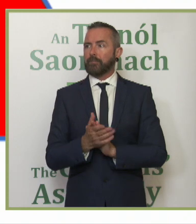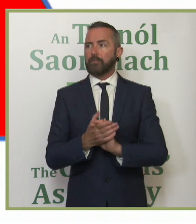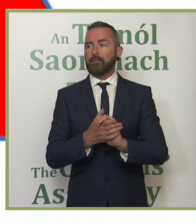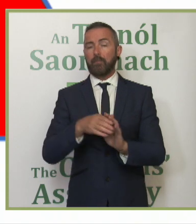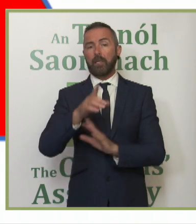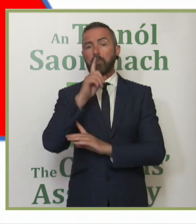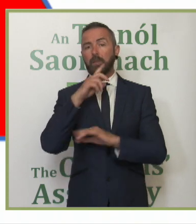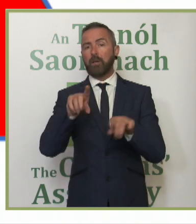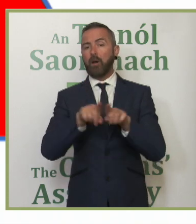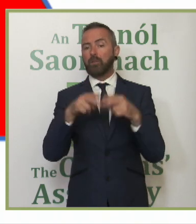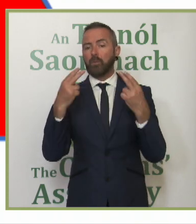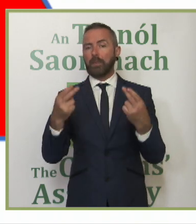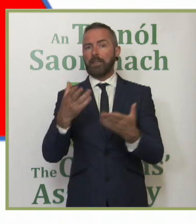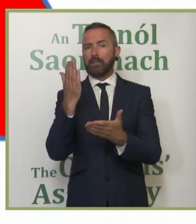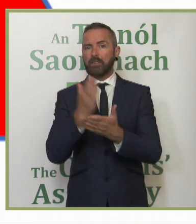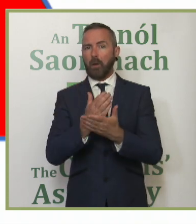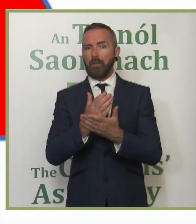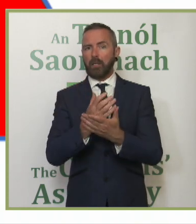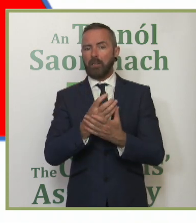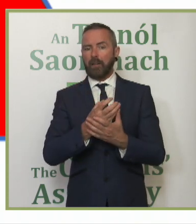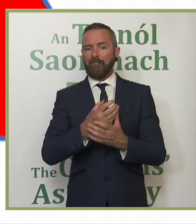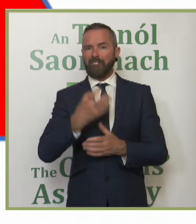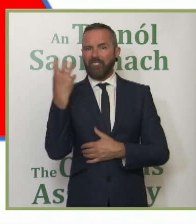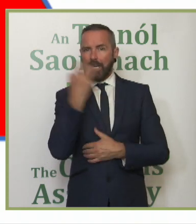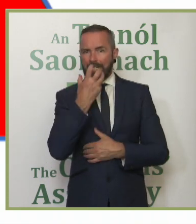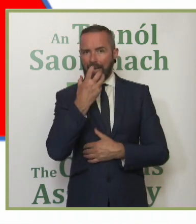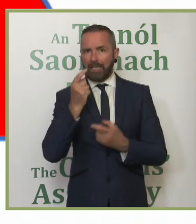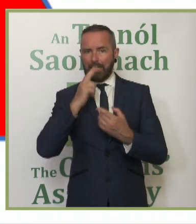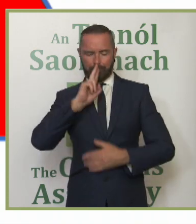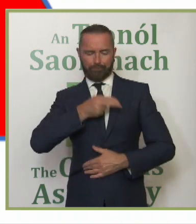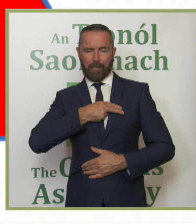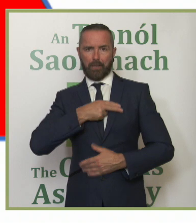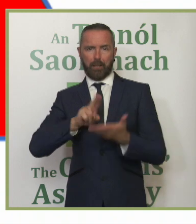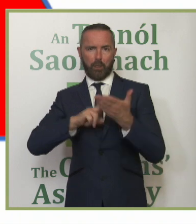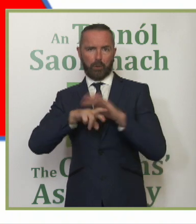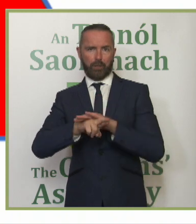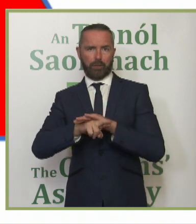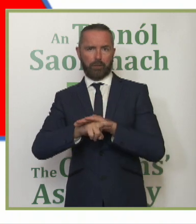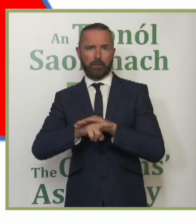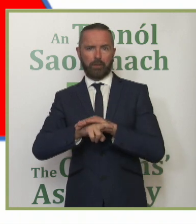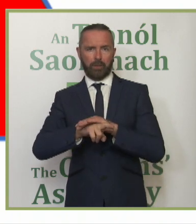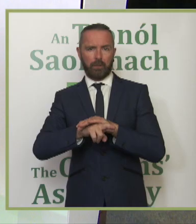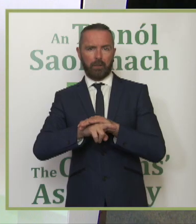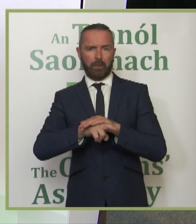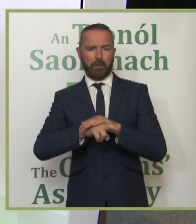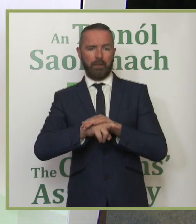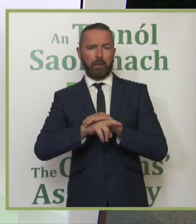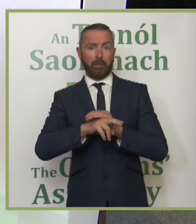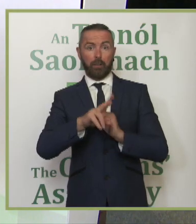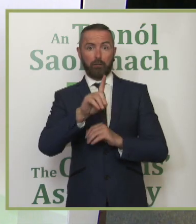stop villainising and stigmatising drug users and drugs and the people who use